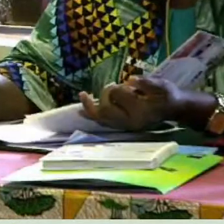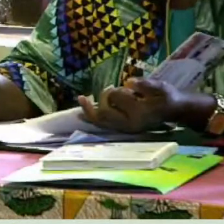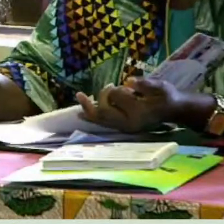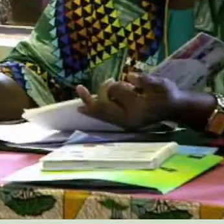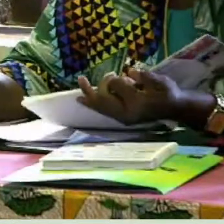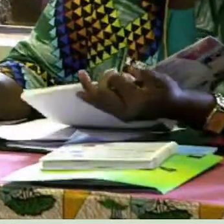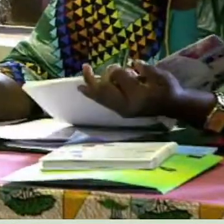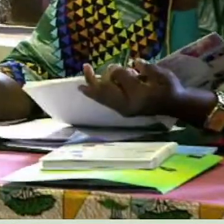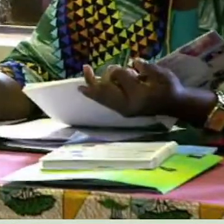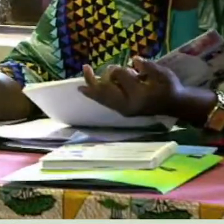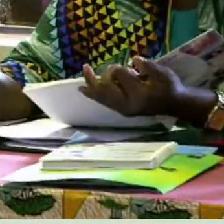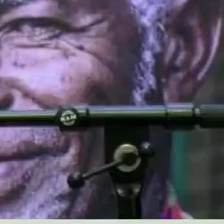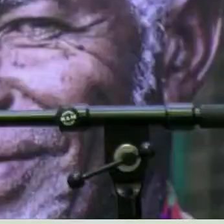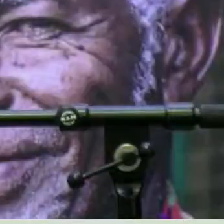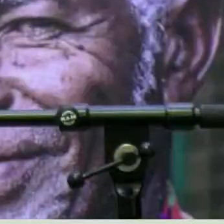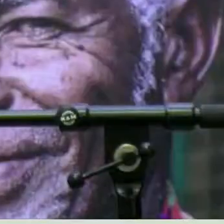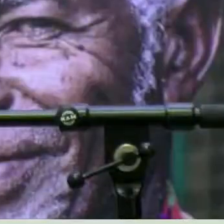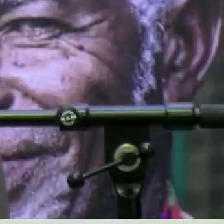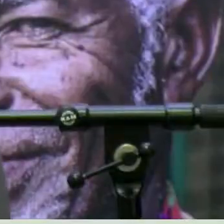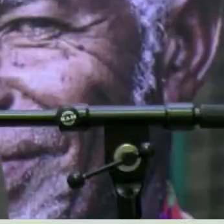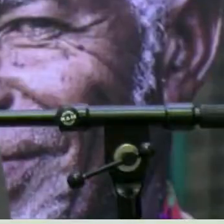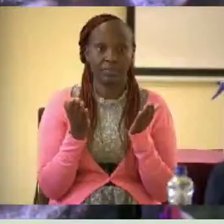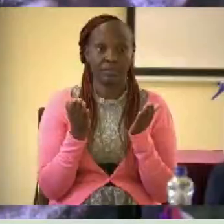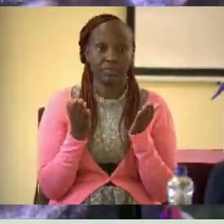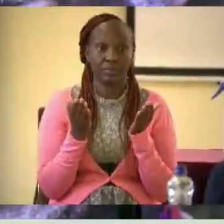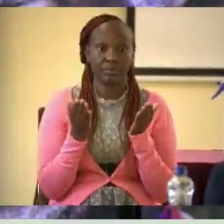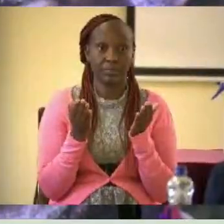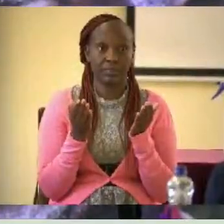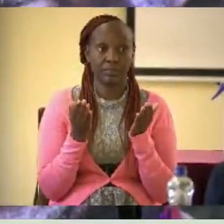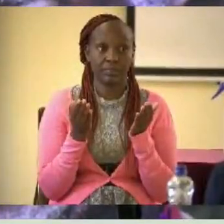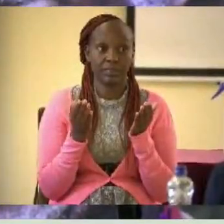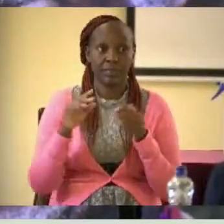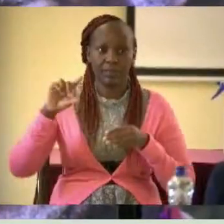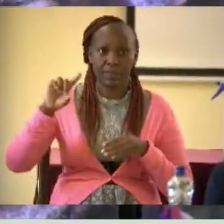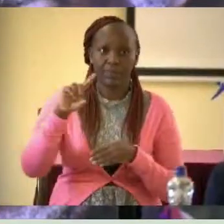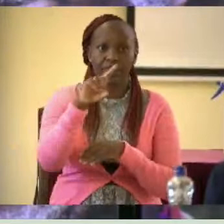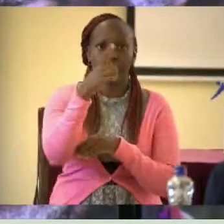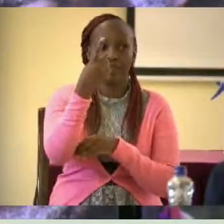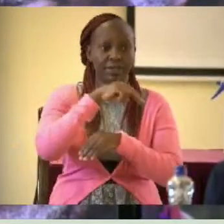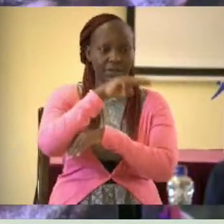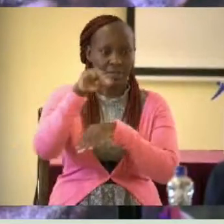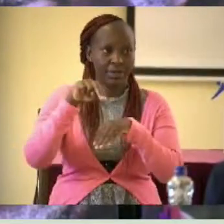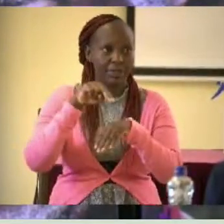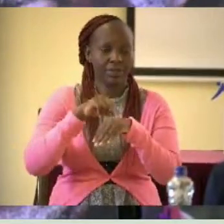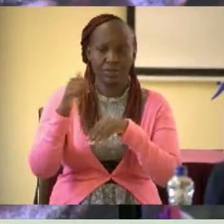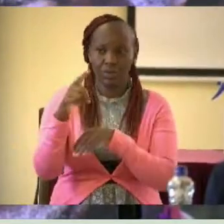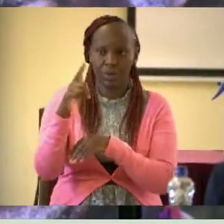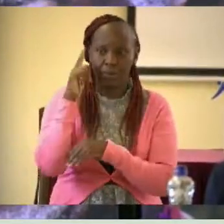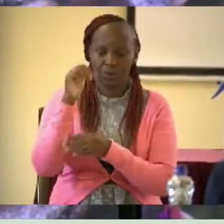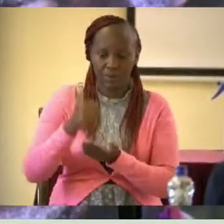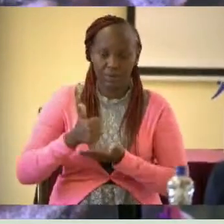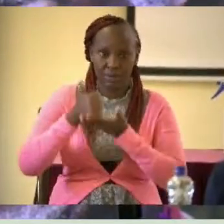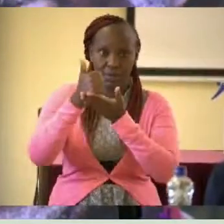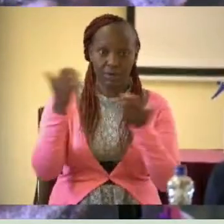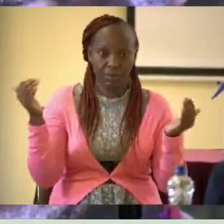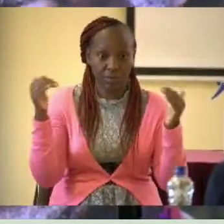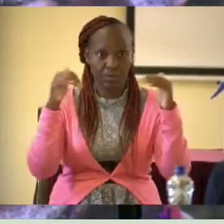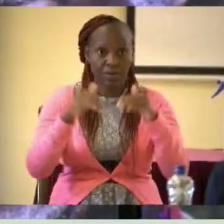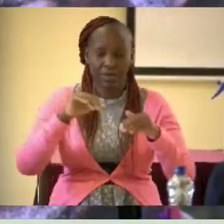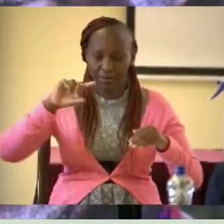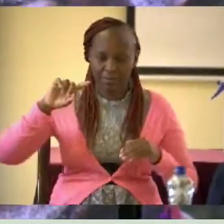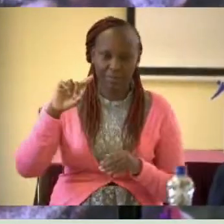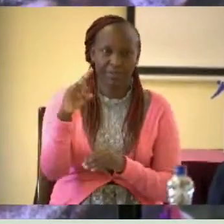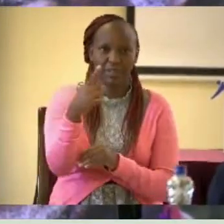I welcome you to our first National Legal Aid Conference, the very